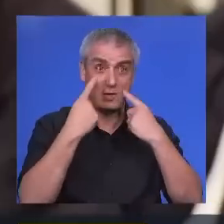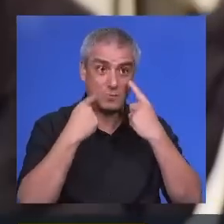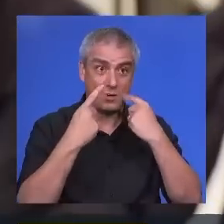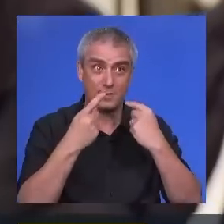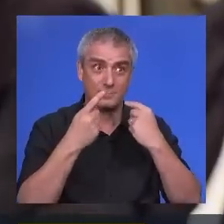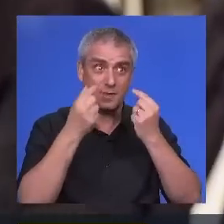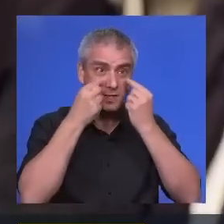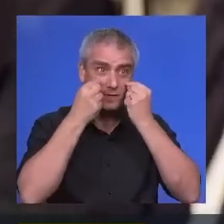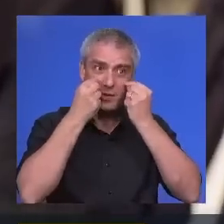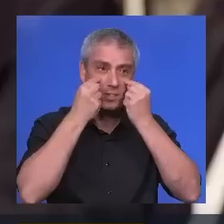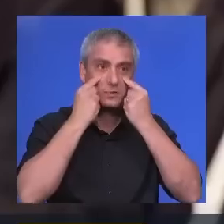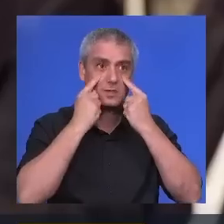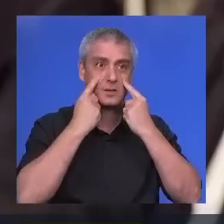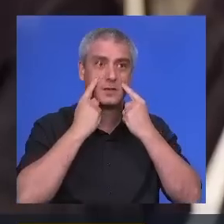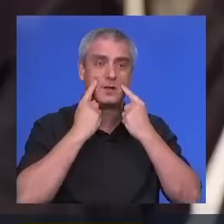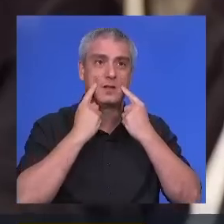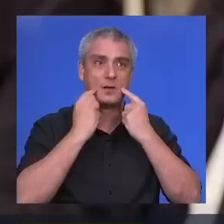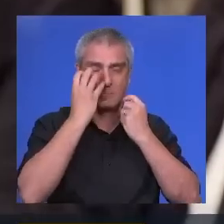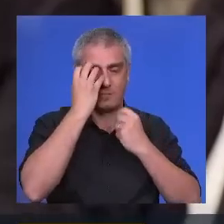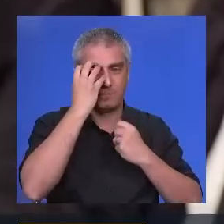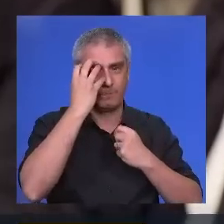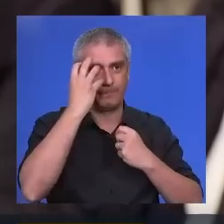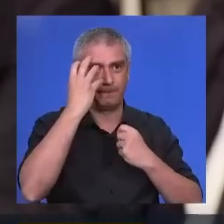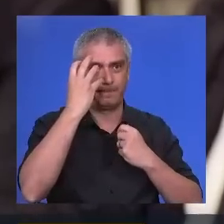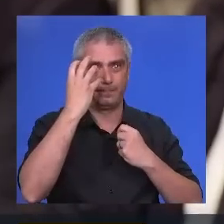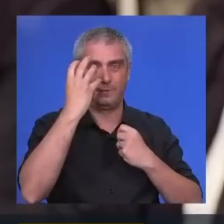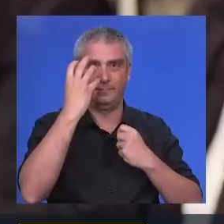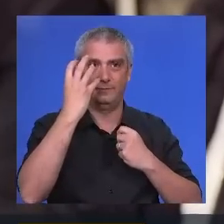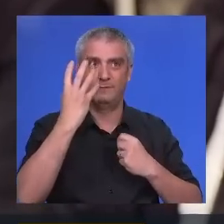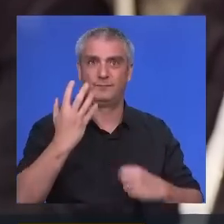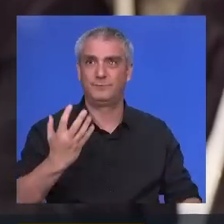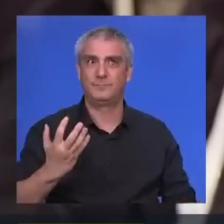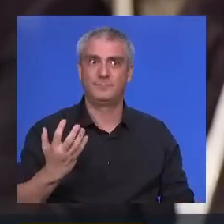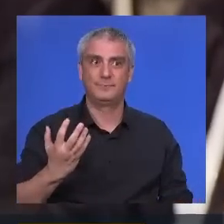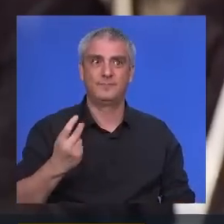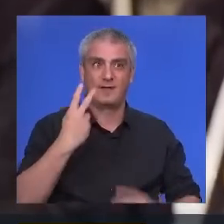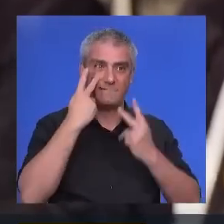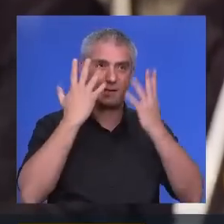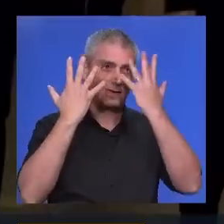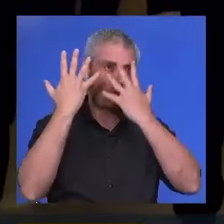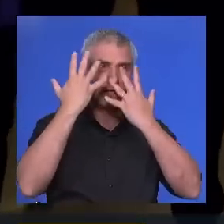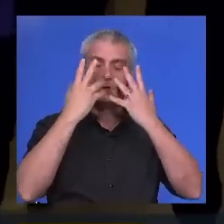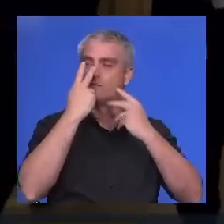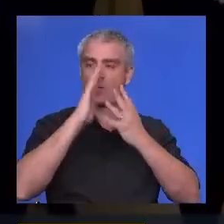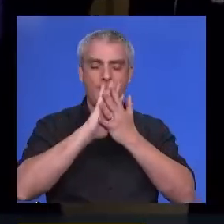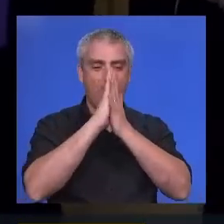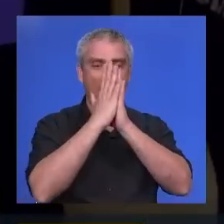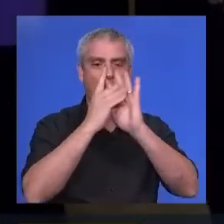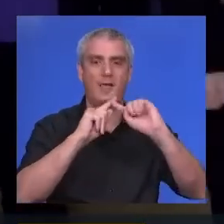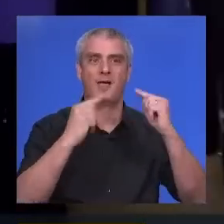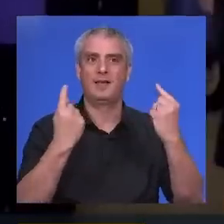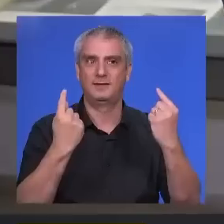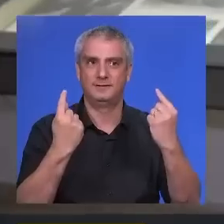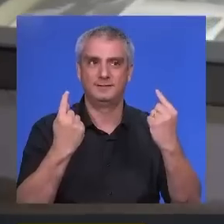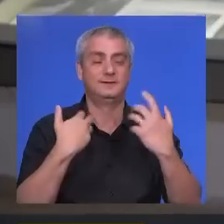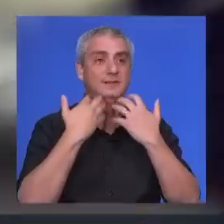don't drip. They just bag in your eye and your vision changes. So you see everything differently. I was telling them